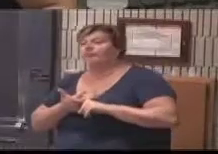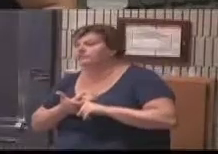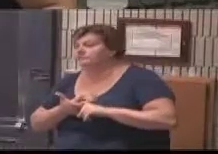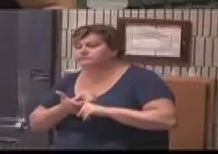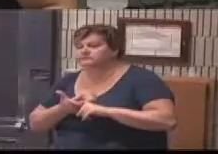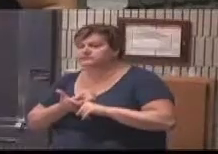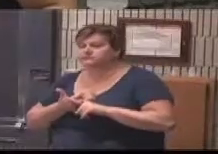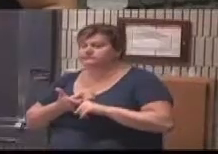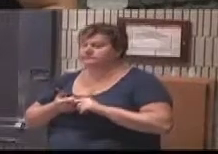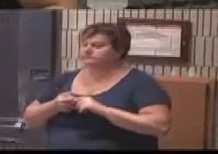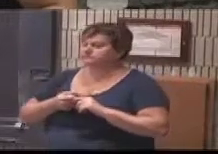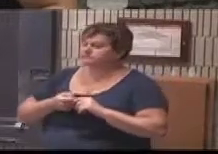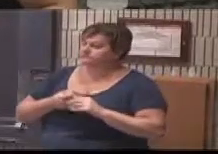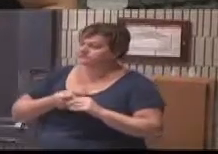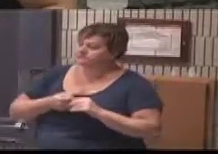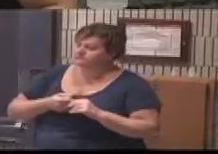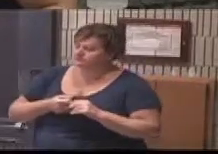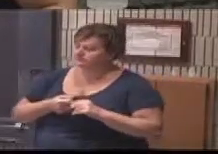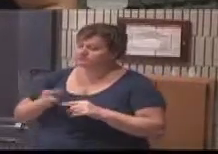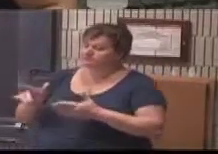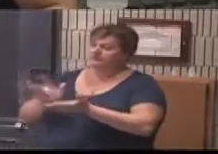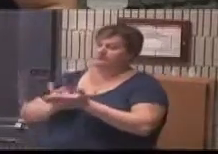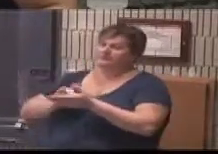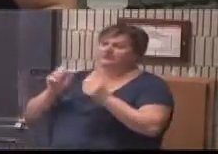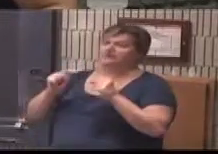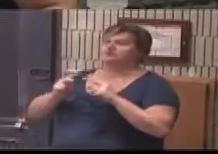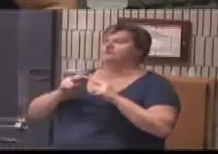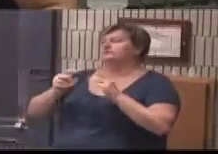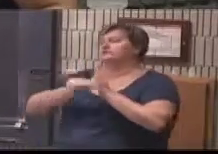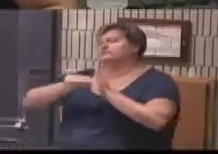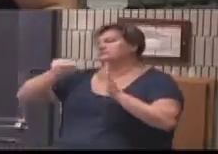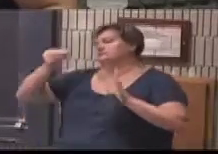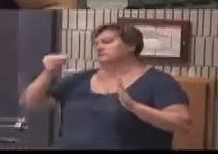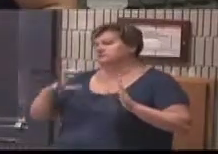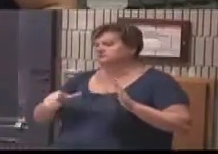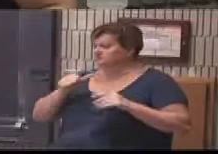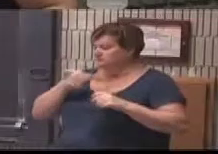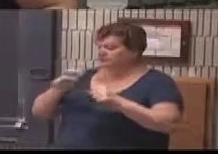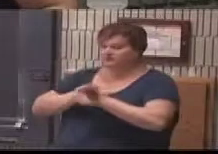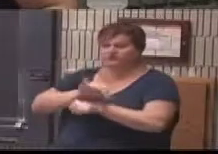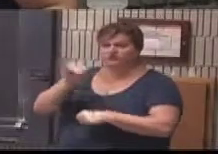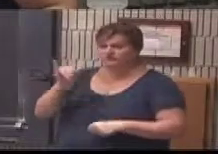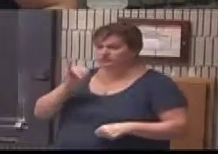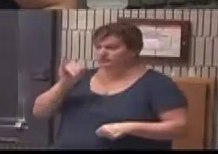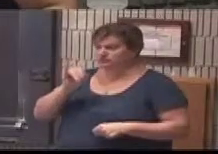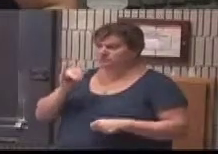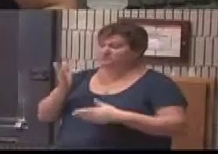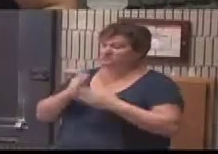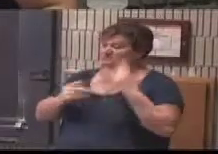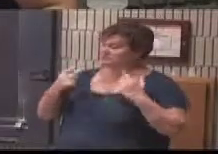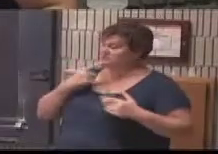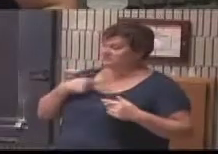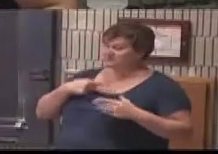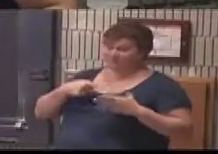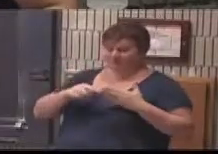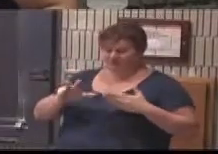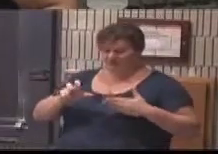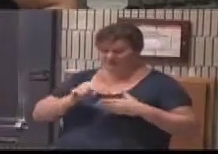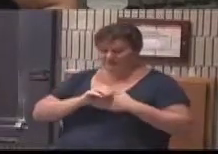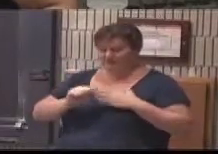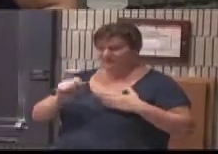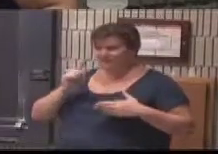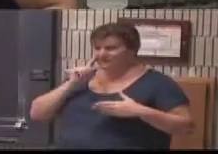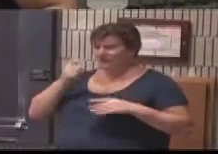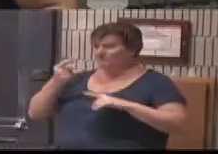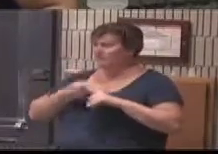And one of the concerns with the medication is that it can be very expensive. It might not be covered by your insurance. I've had people tell me they have paid $300 for a